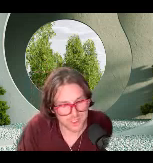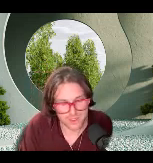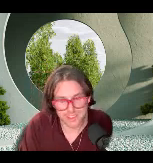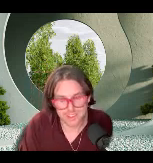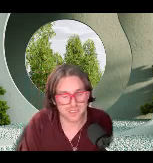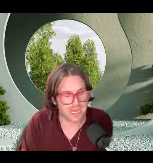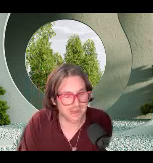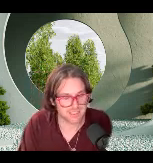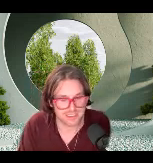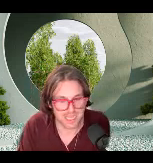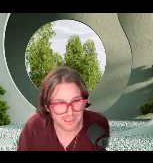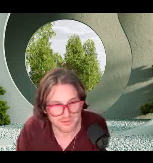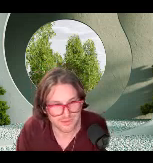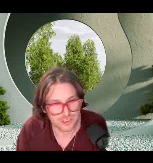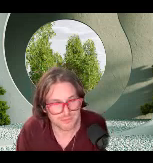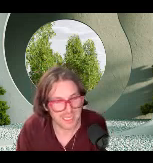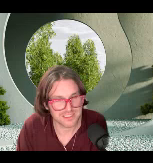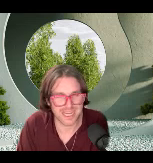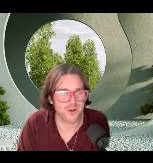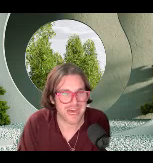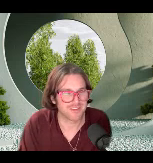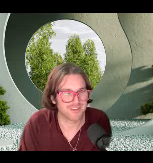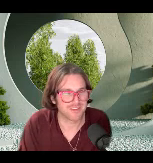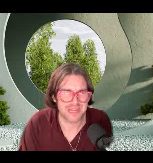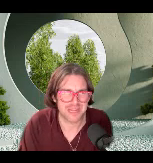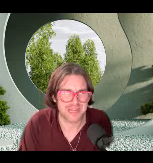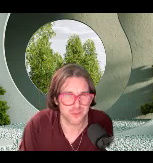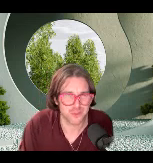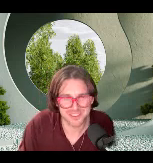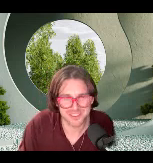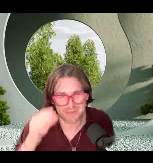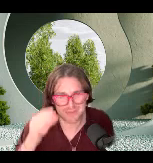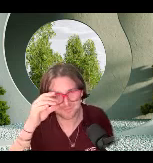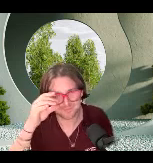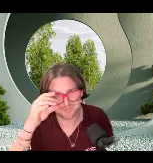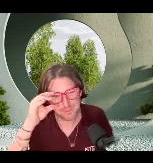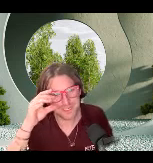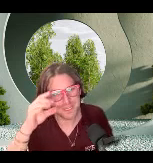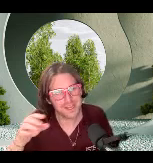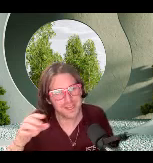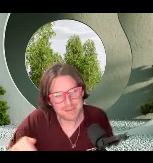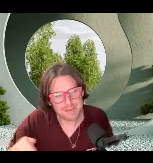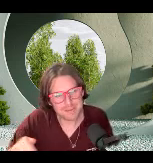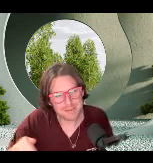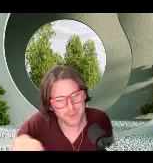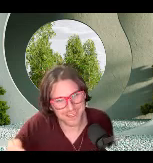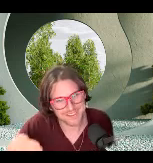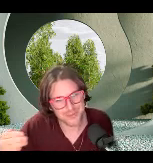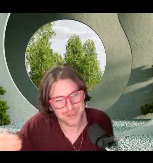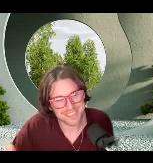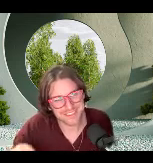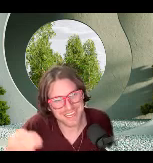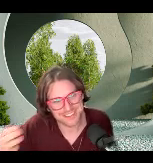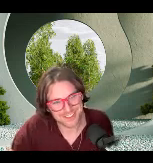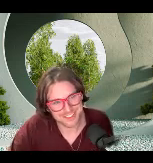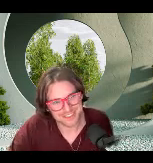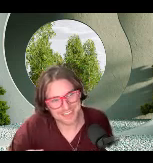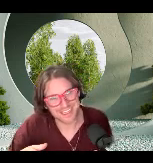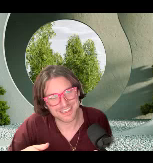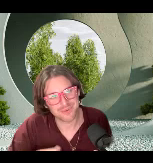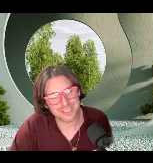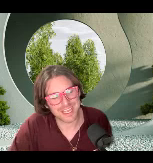multiple choice quiz, we're going to have this end of term test. I know a lot of us don't have a lot of choice in that, but think about other ways that we can